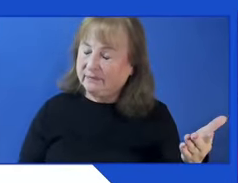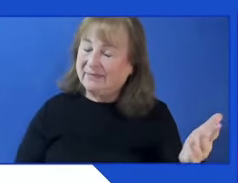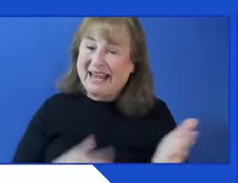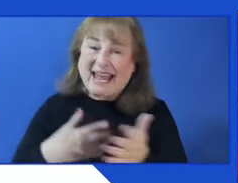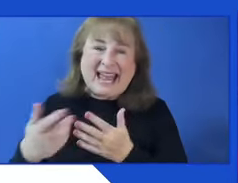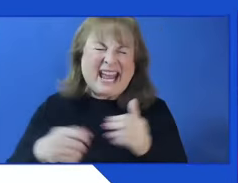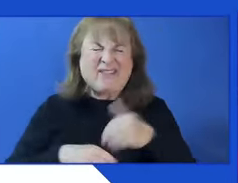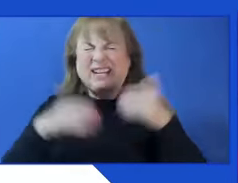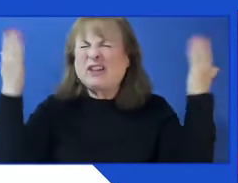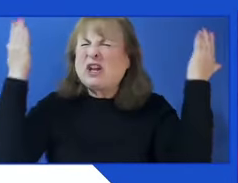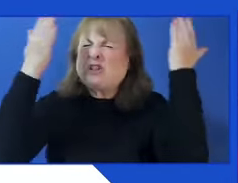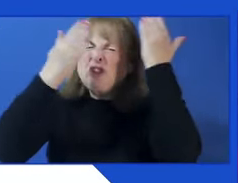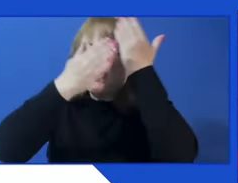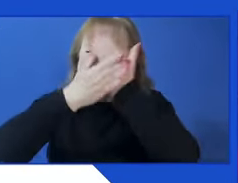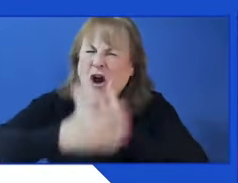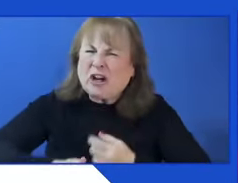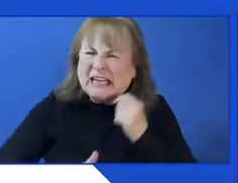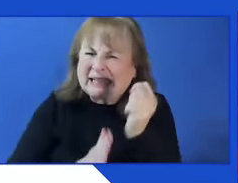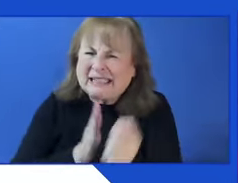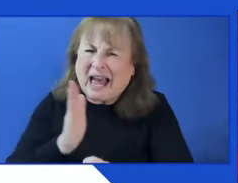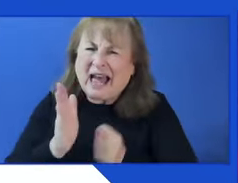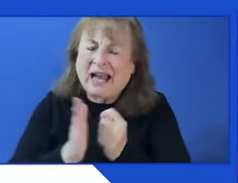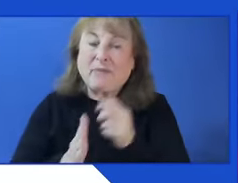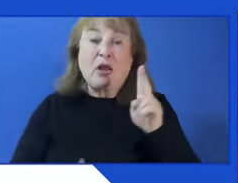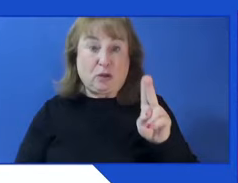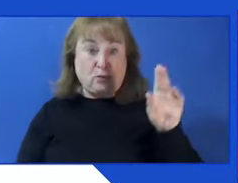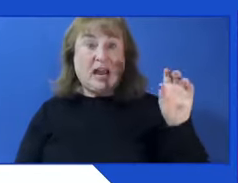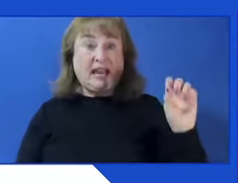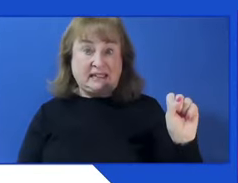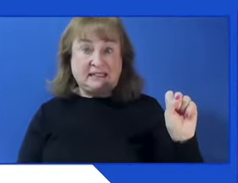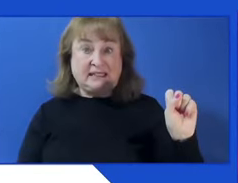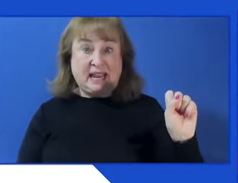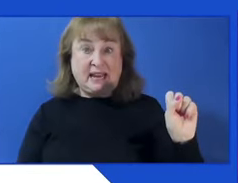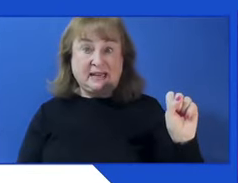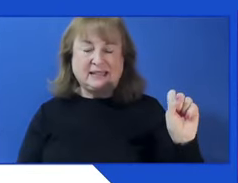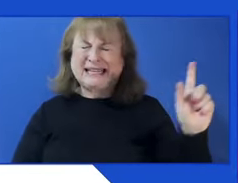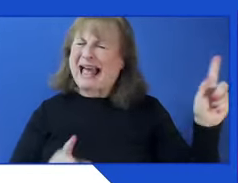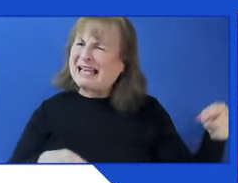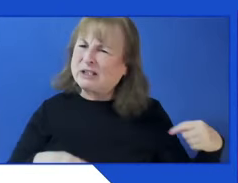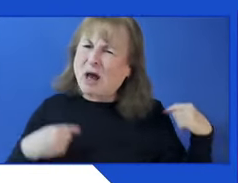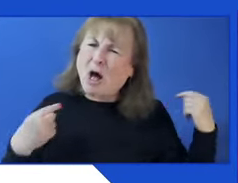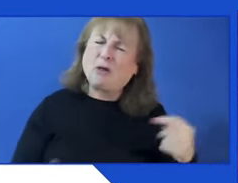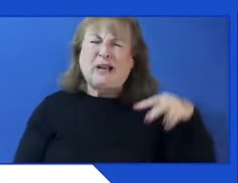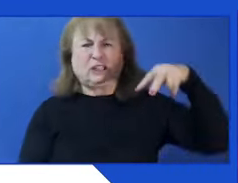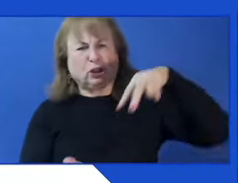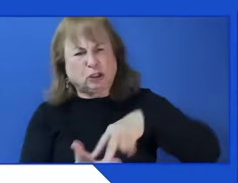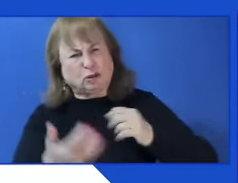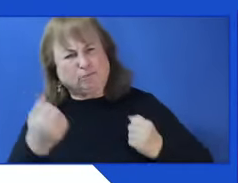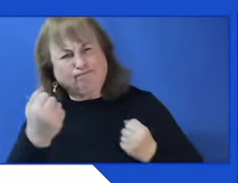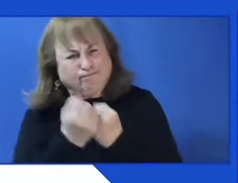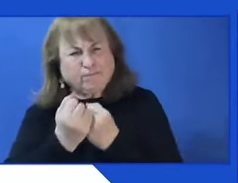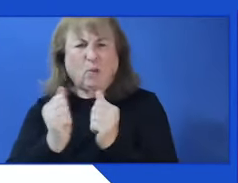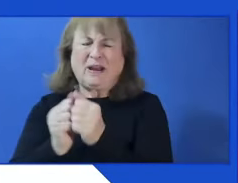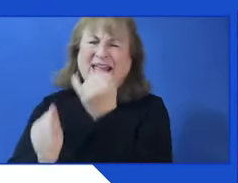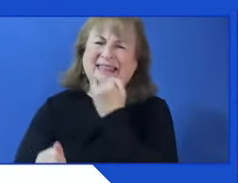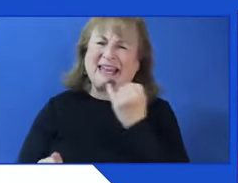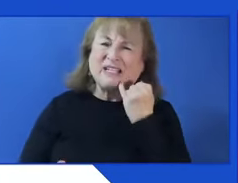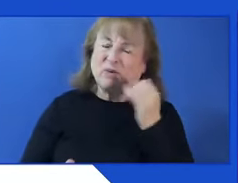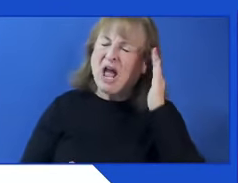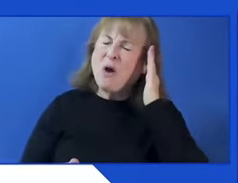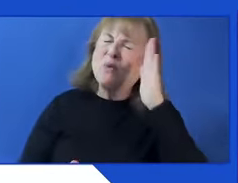its darkest days, the United States has always stood with Israel, and we will